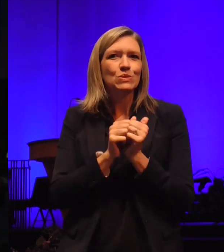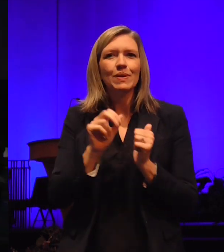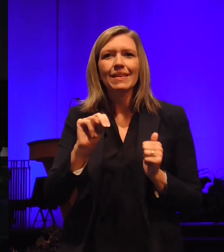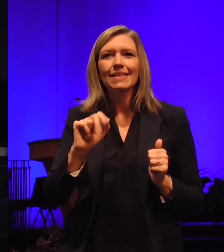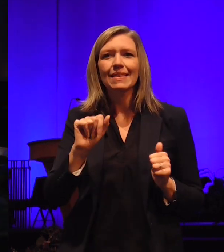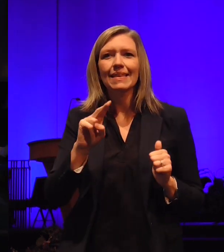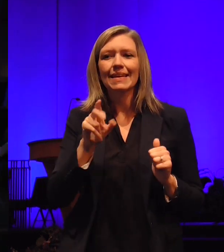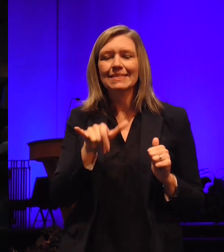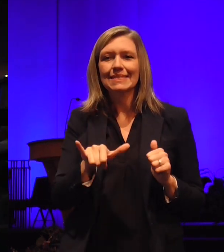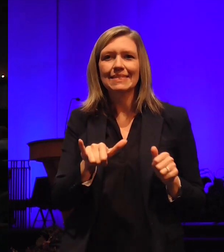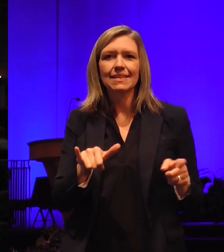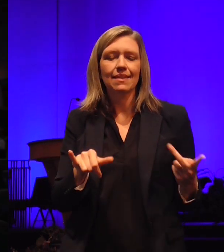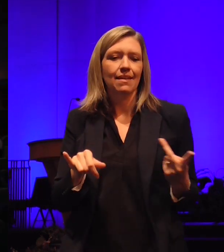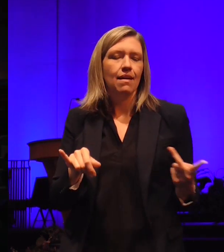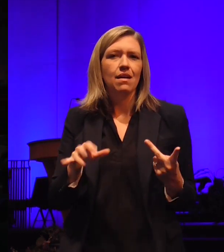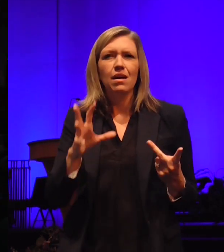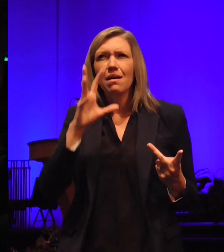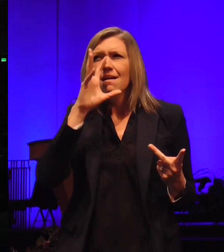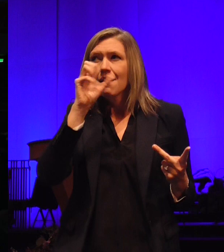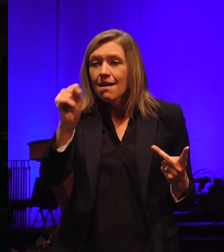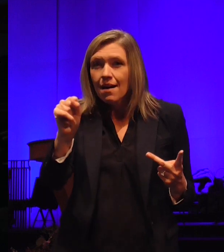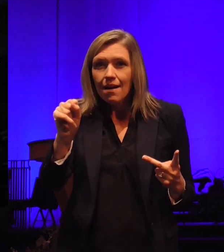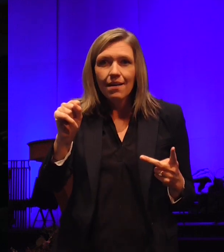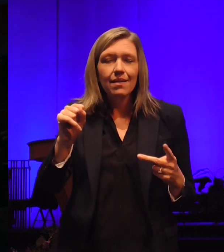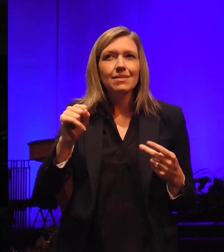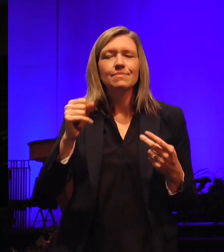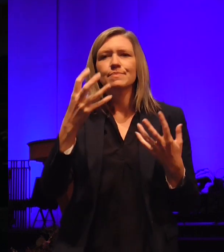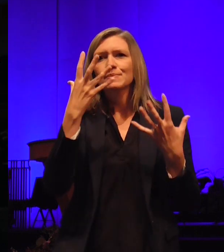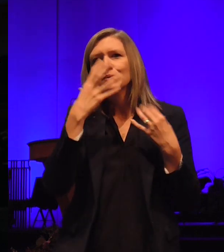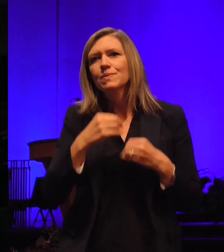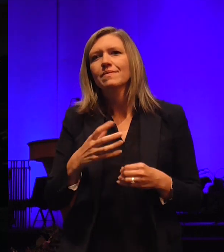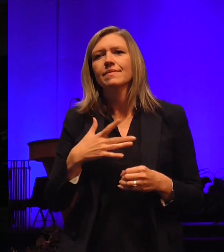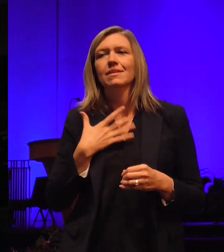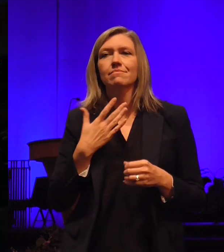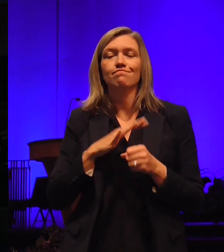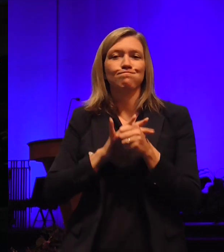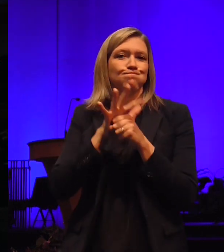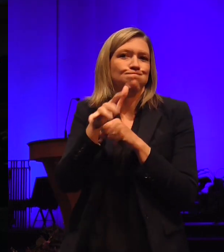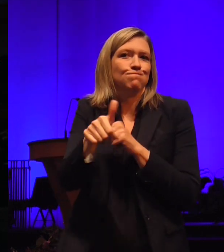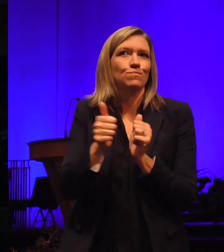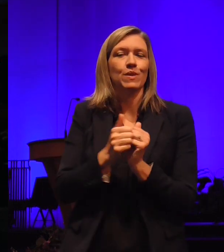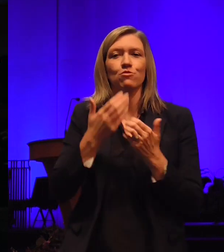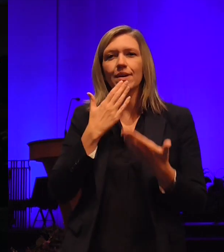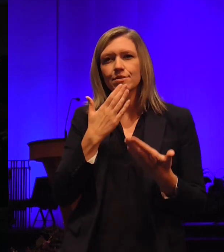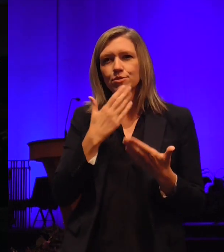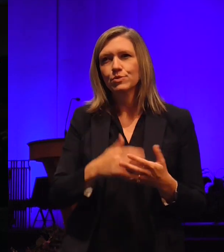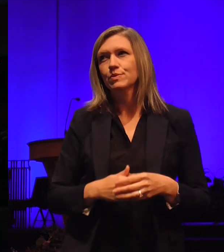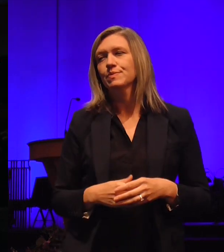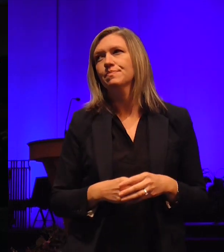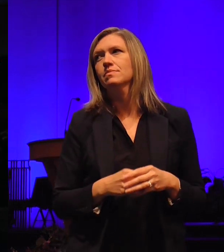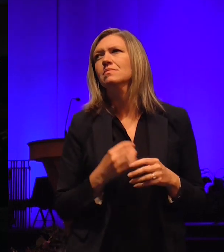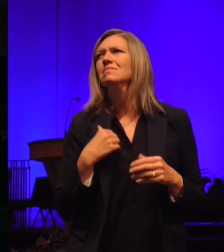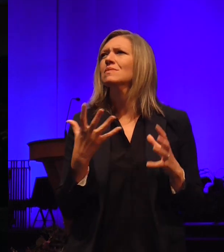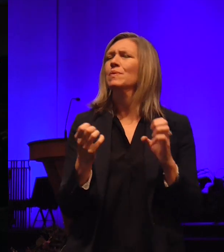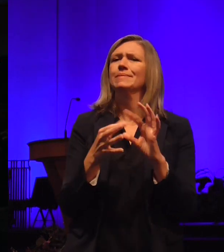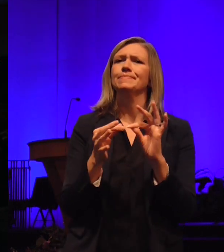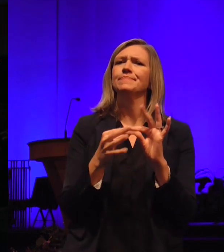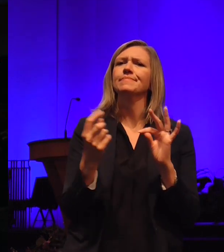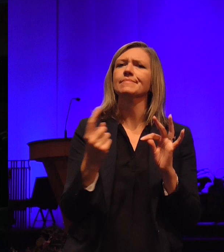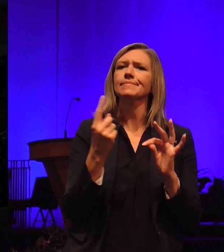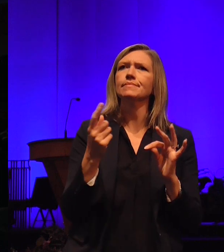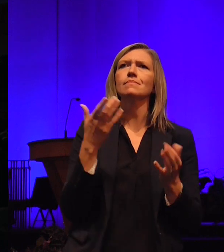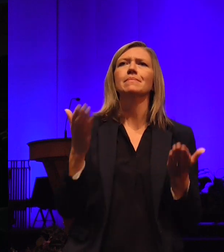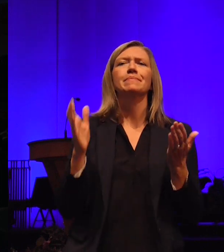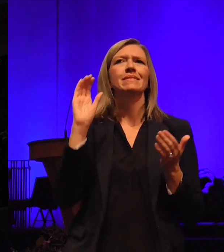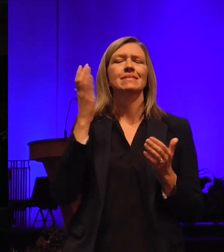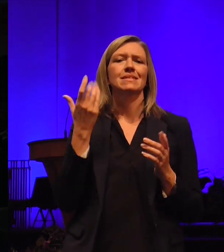just awe-inspiring and filling me with that sense of gratitude. And I want to say something, and it may sound